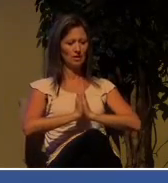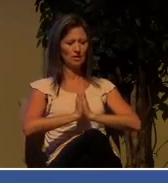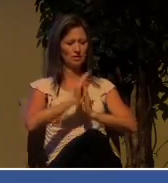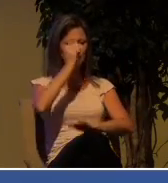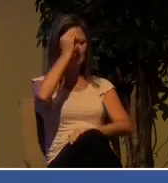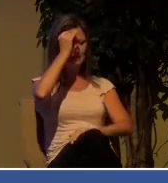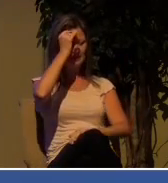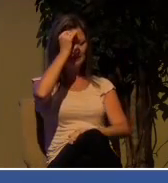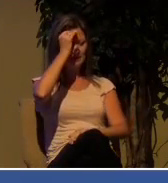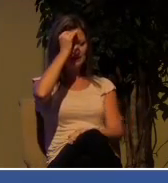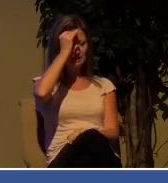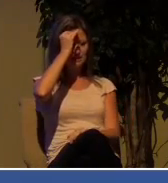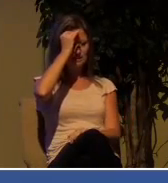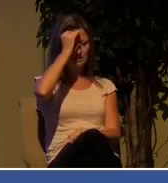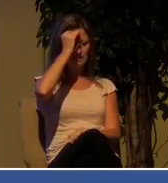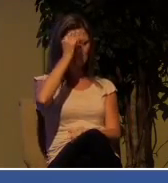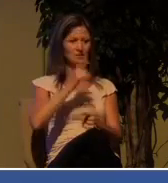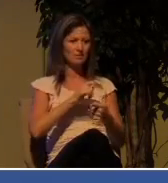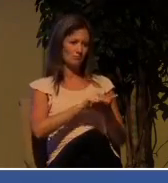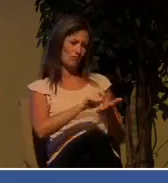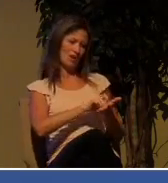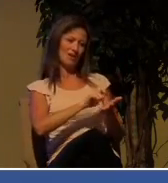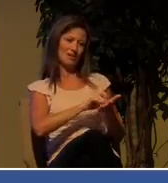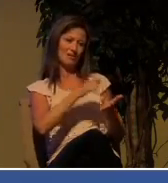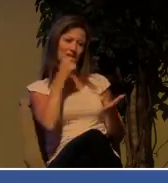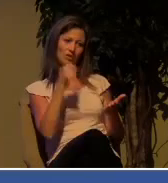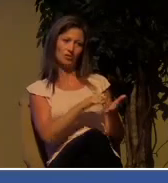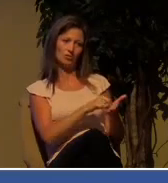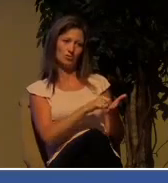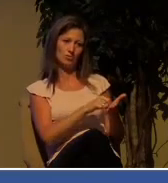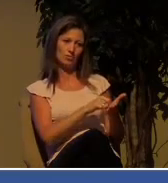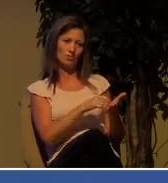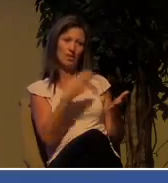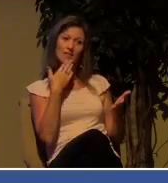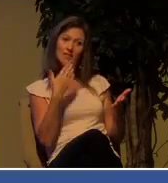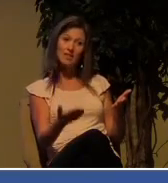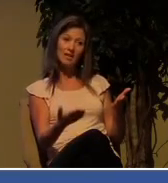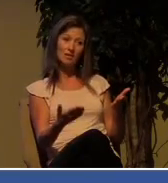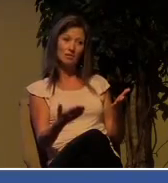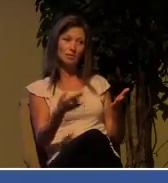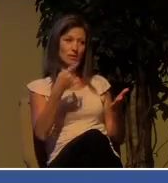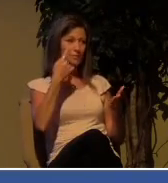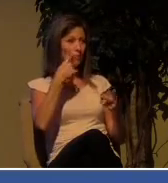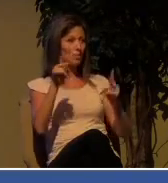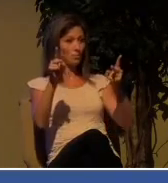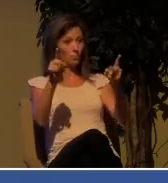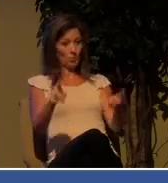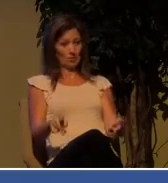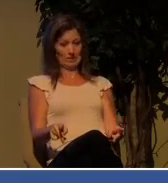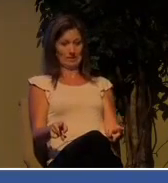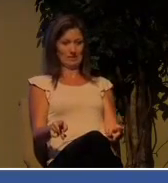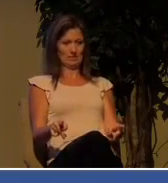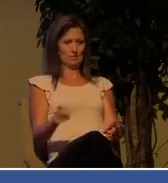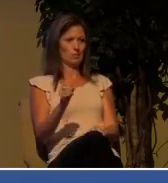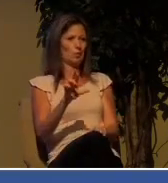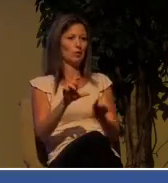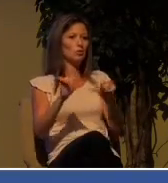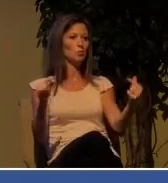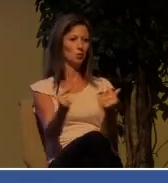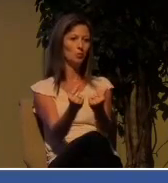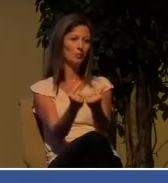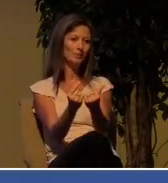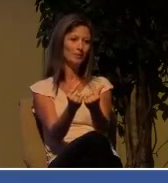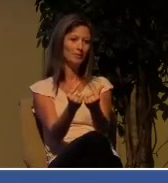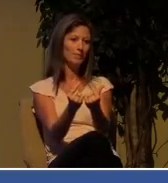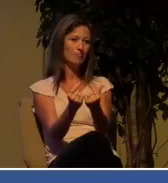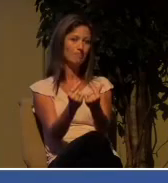it, write it, to give thanks to the person or persons who were obedient to God's